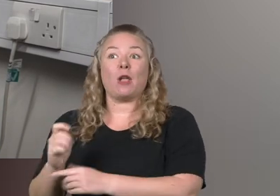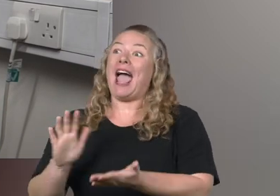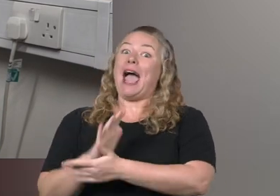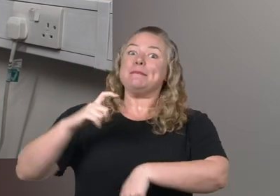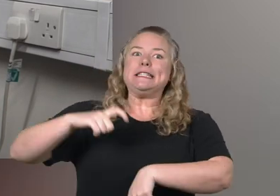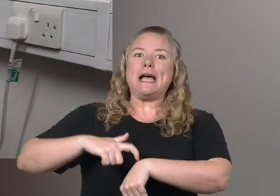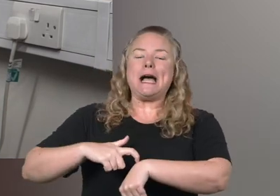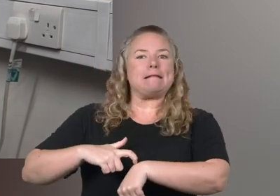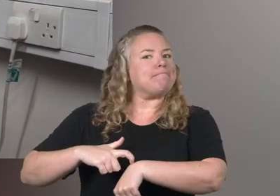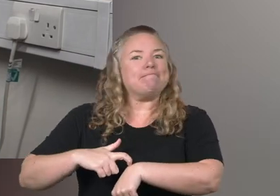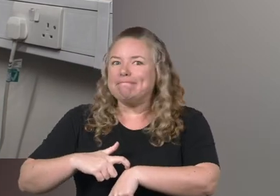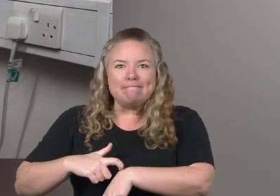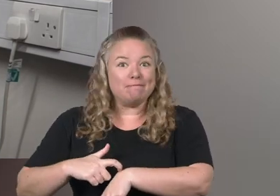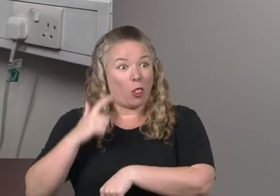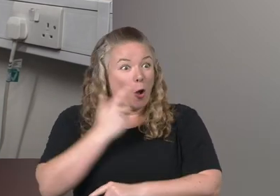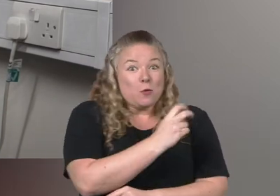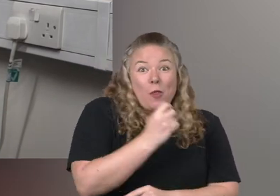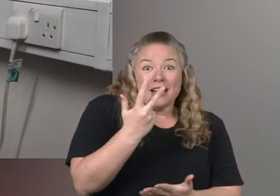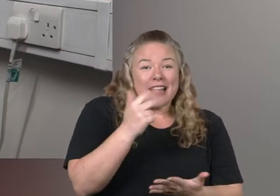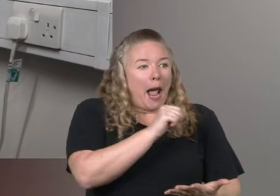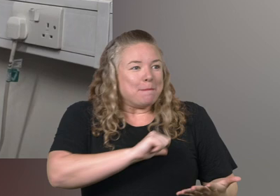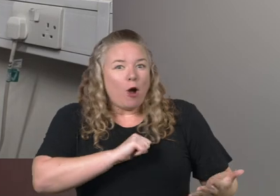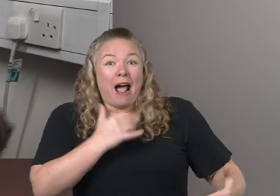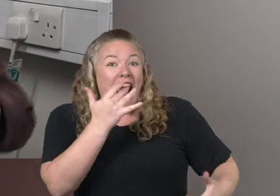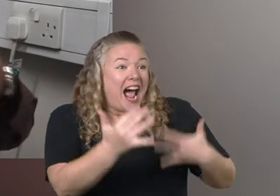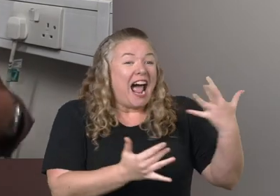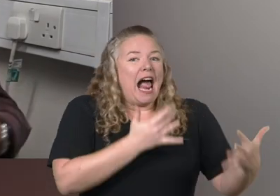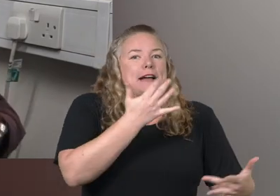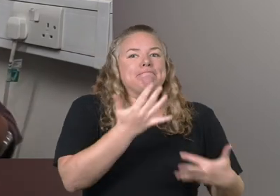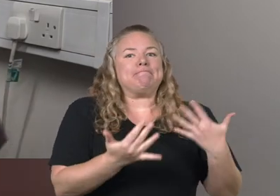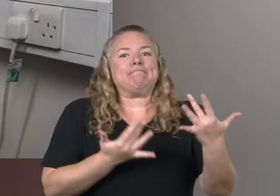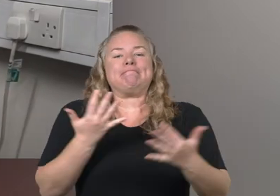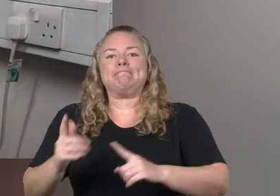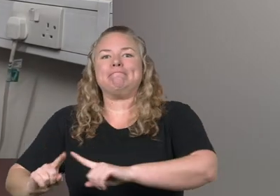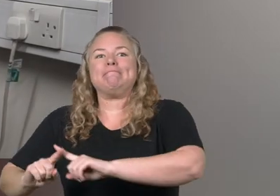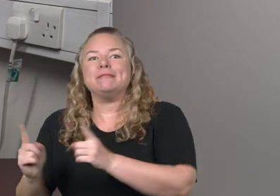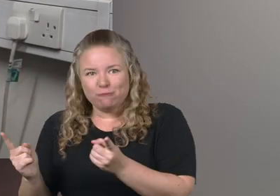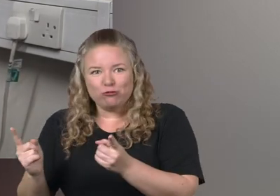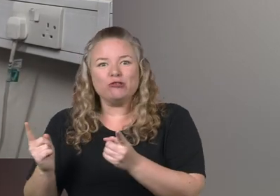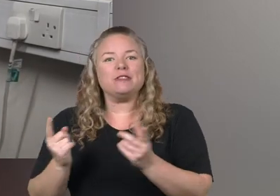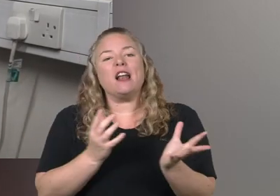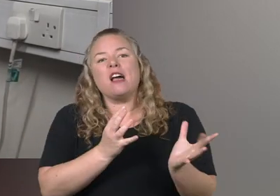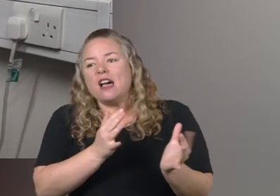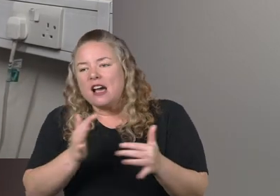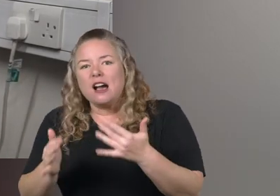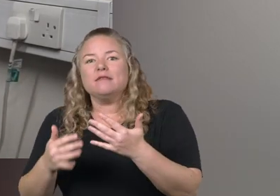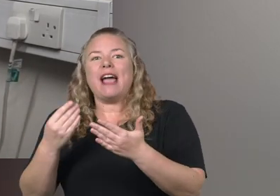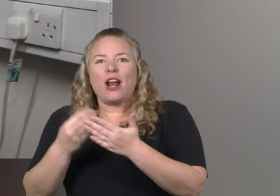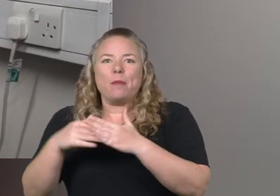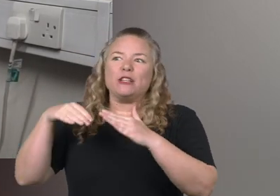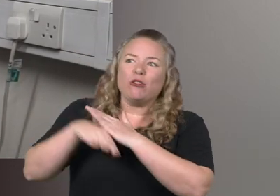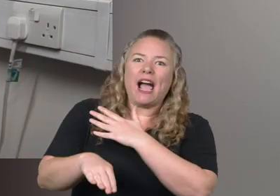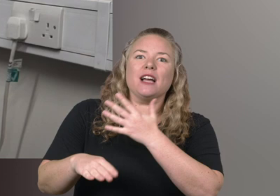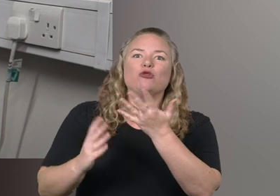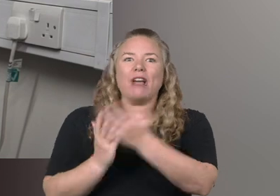lay people off. So it was not a very happy time in terms of the promise we thought was there in 2008. By then, it sort of dissipated a